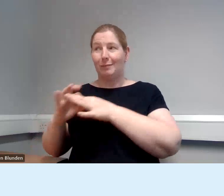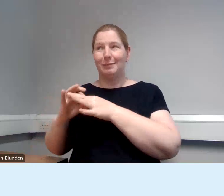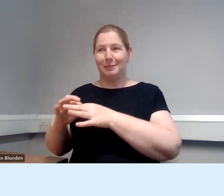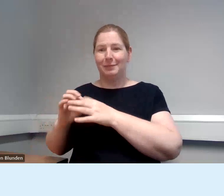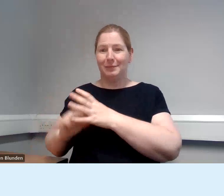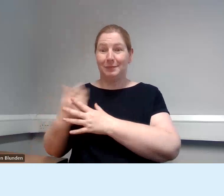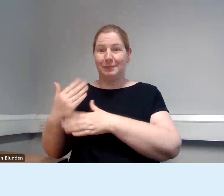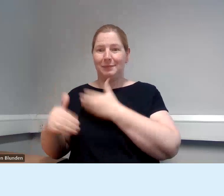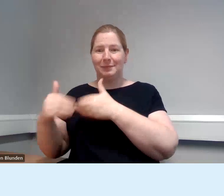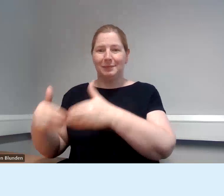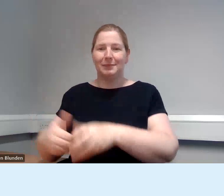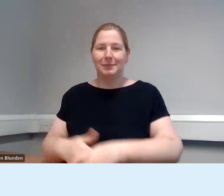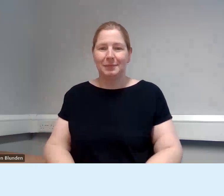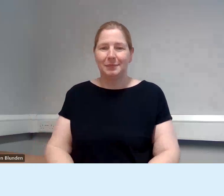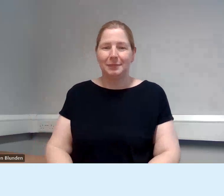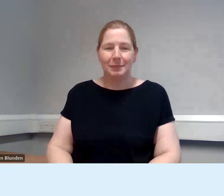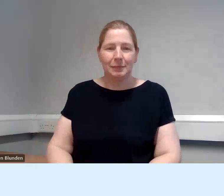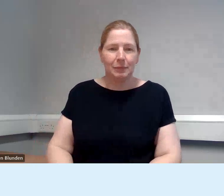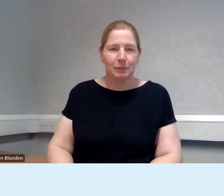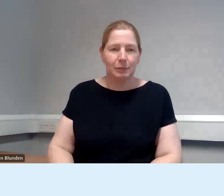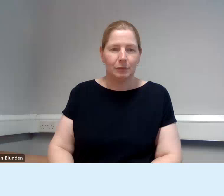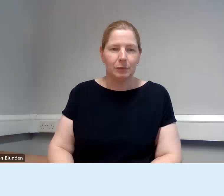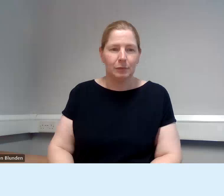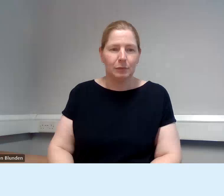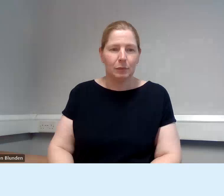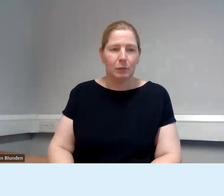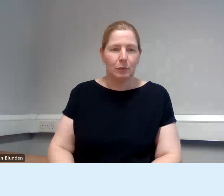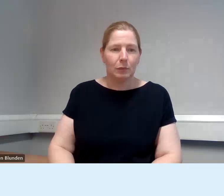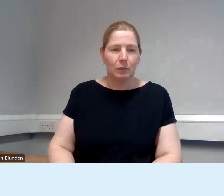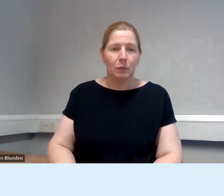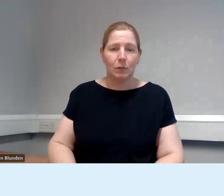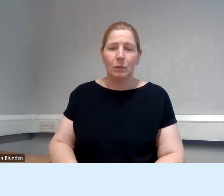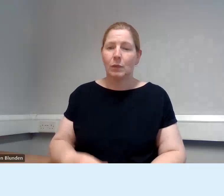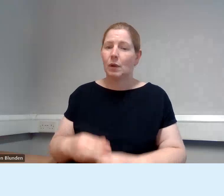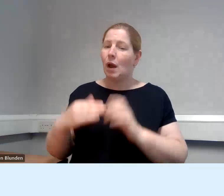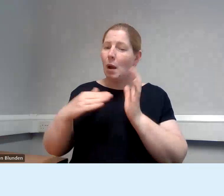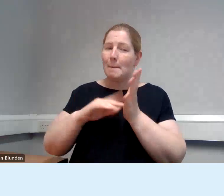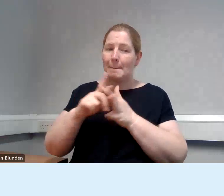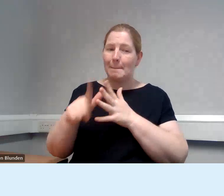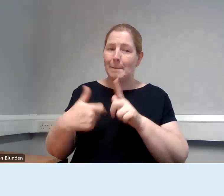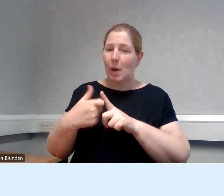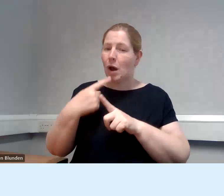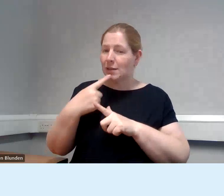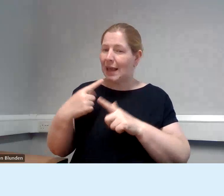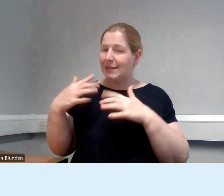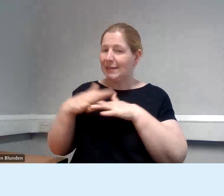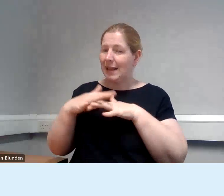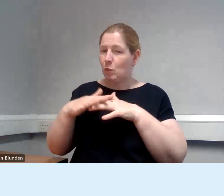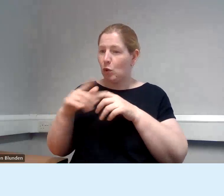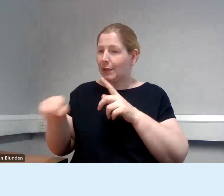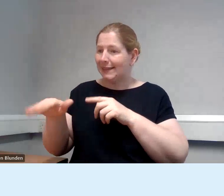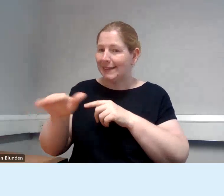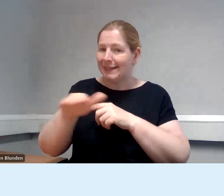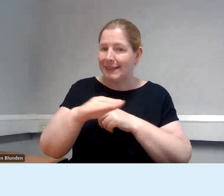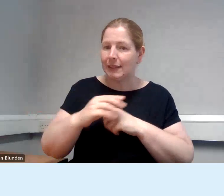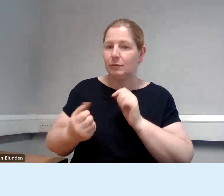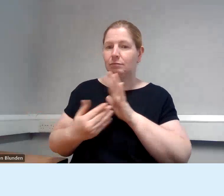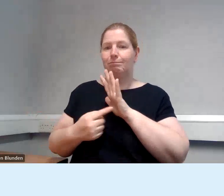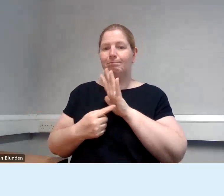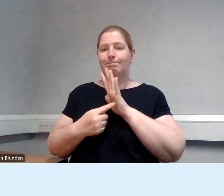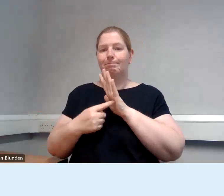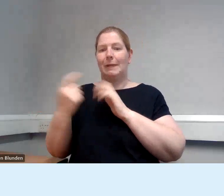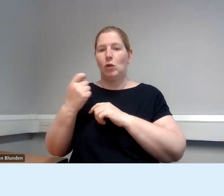think. Yeah, I imagine networking is really important for this as well. So are